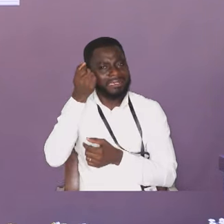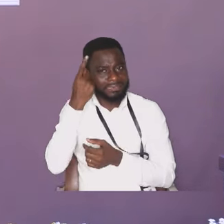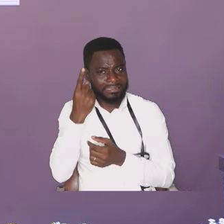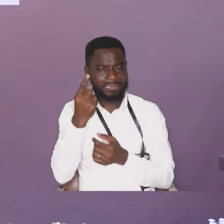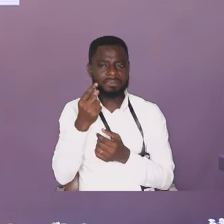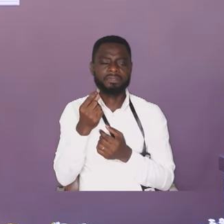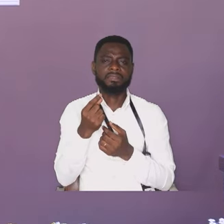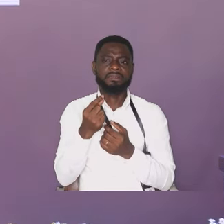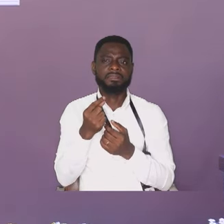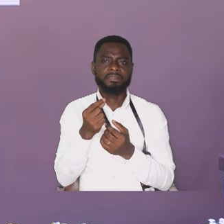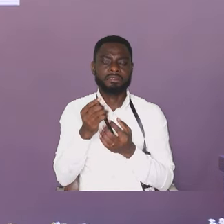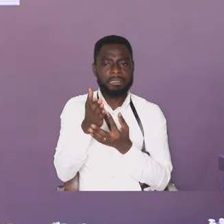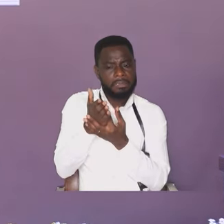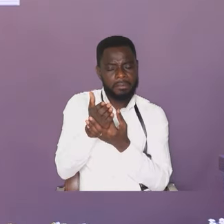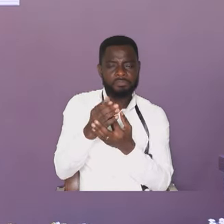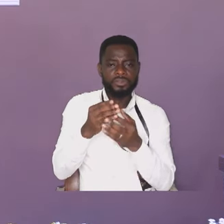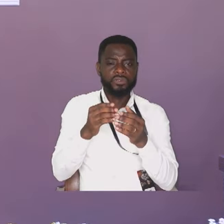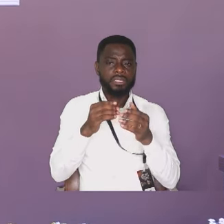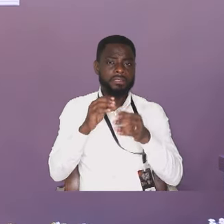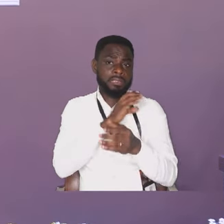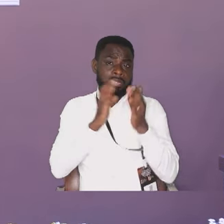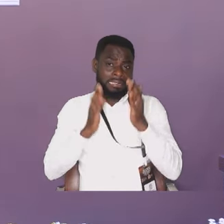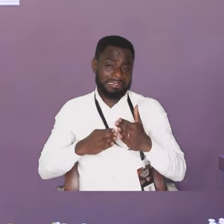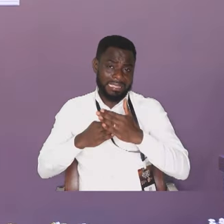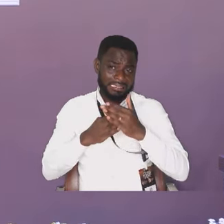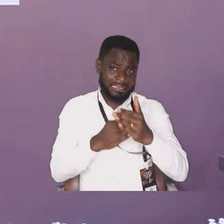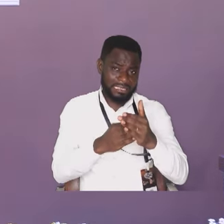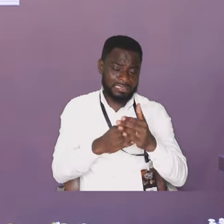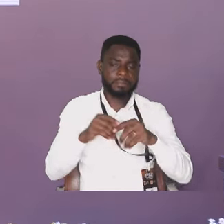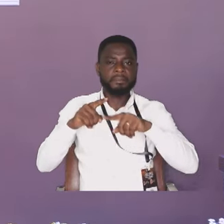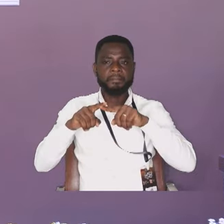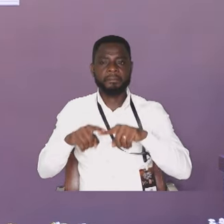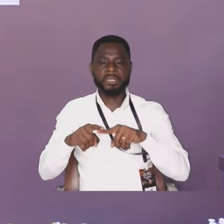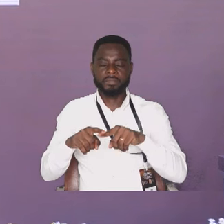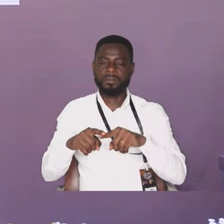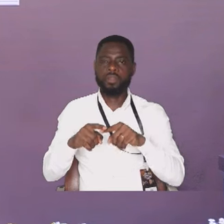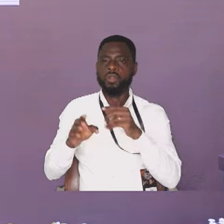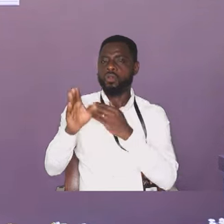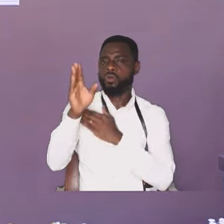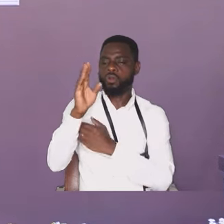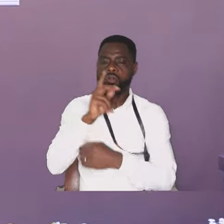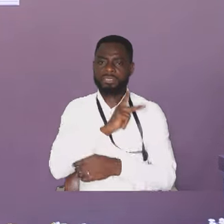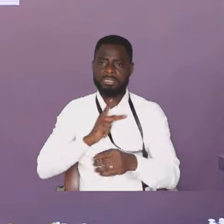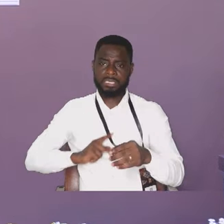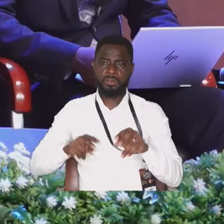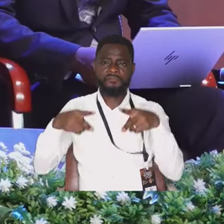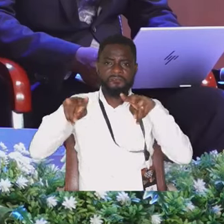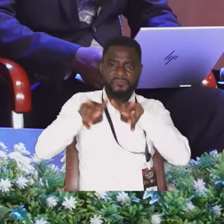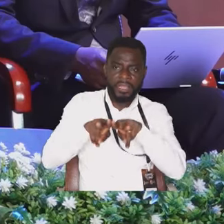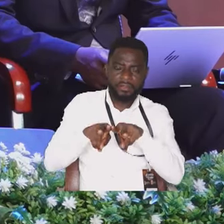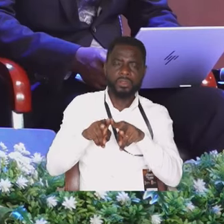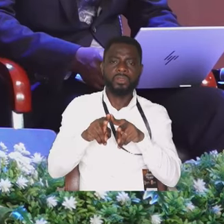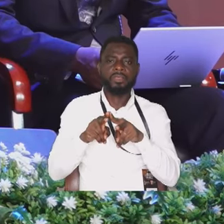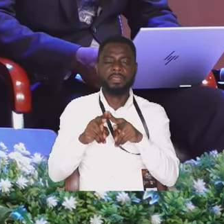between Christian leadership based on God's kingdom values and dynamics of